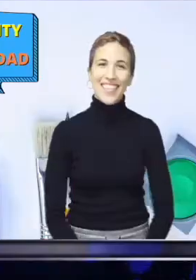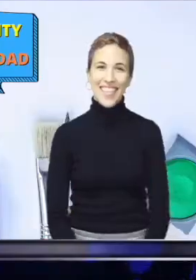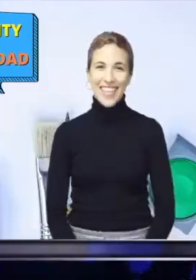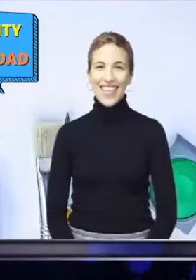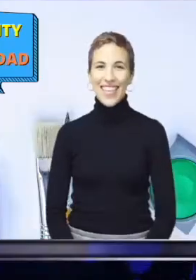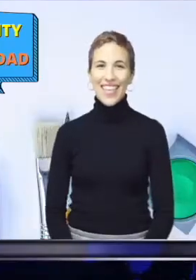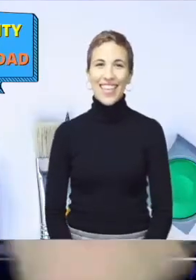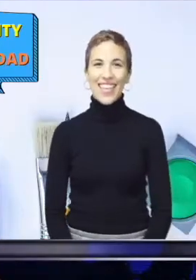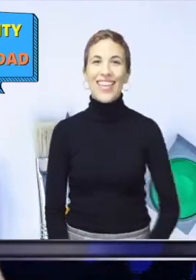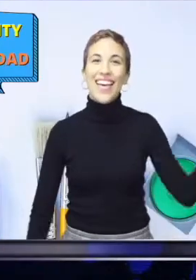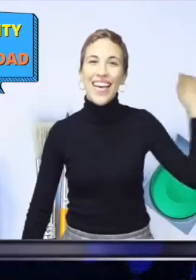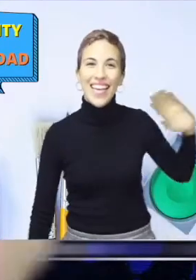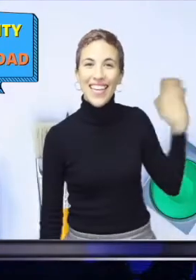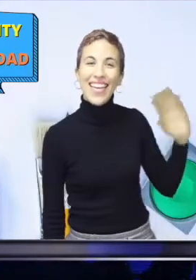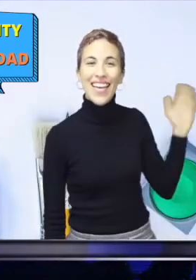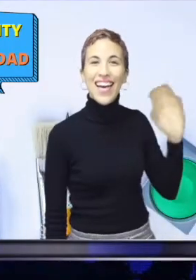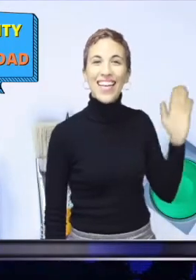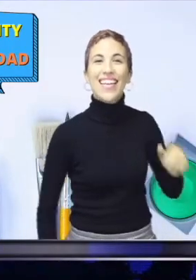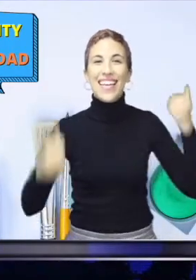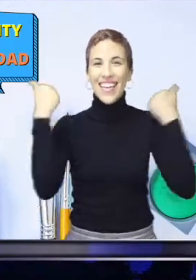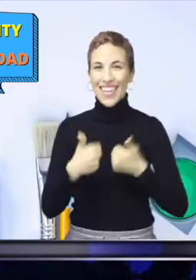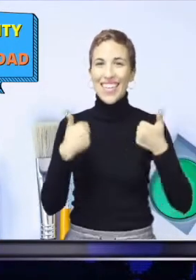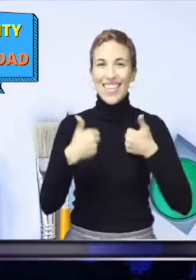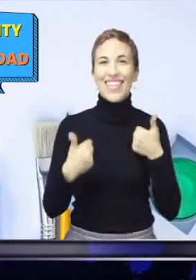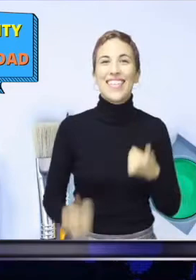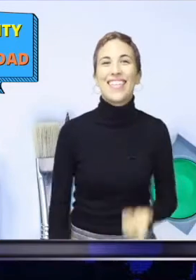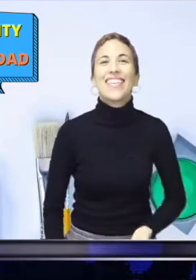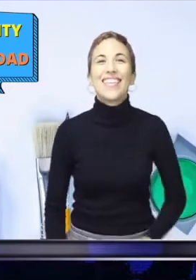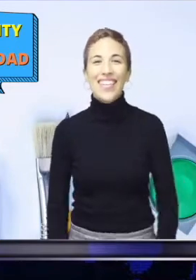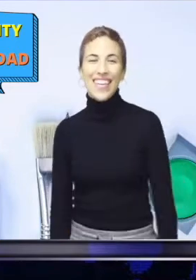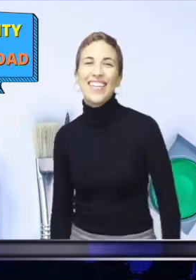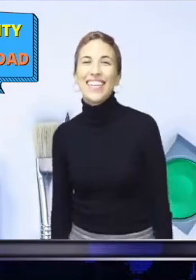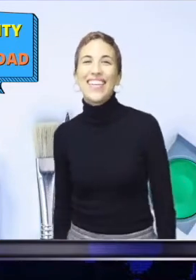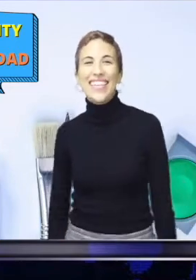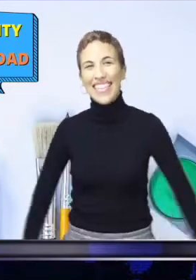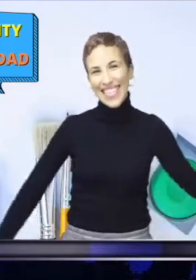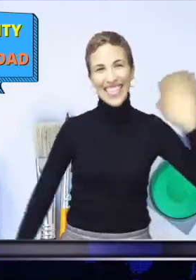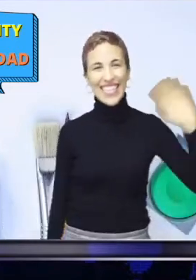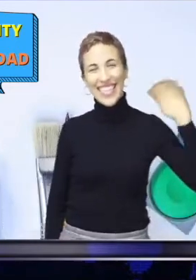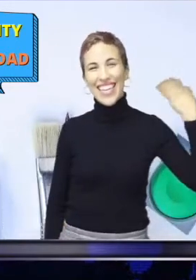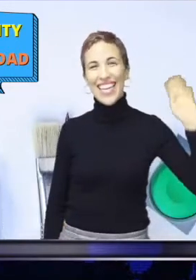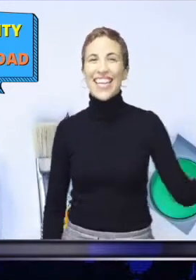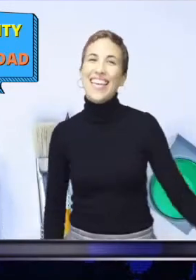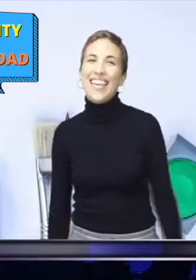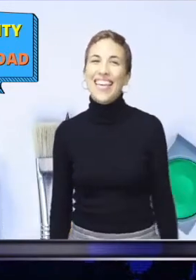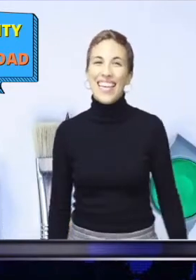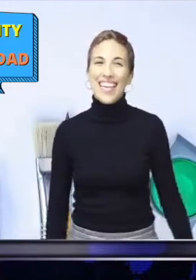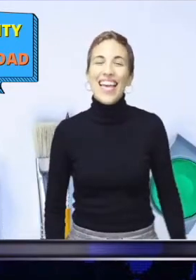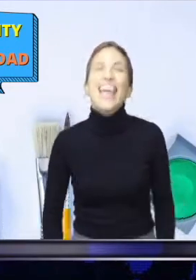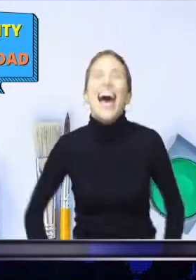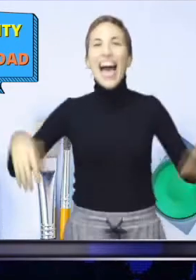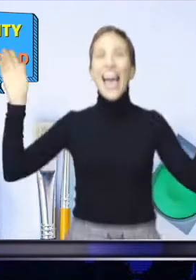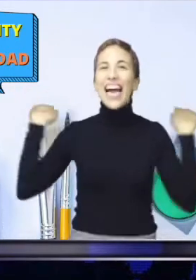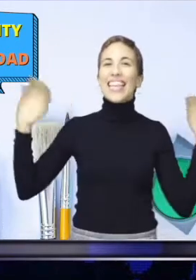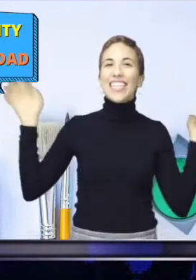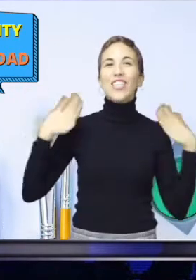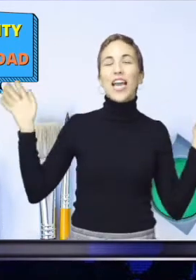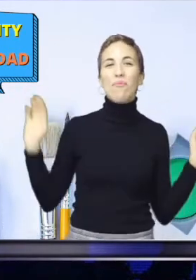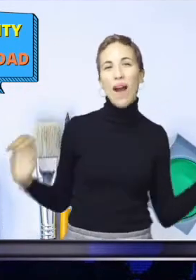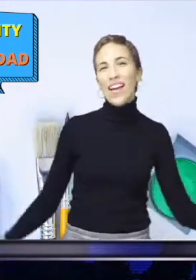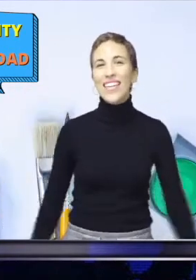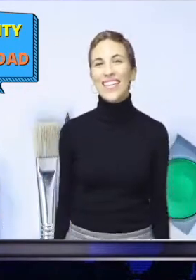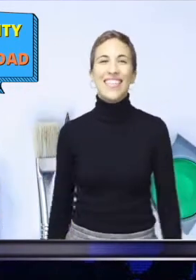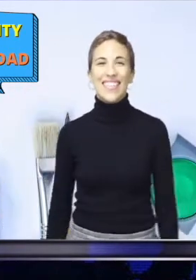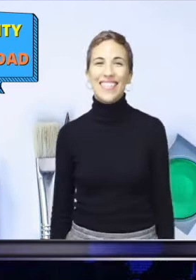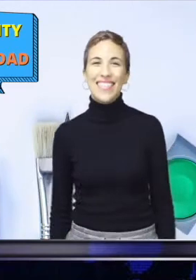Good morning Possum Partners and Super Scholars! Mrs. Hott with... Hi! Mrs.